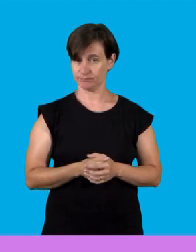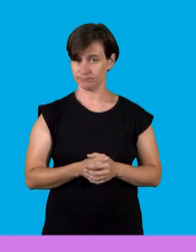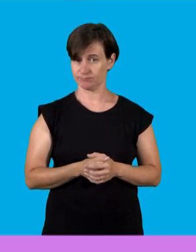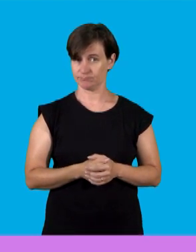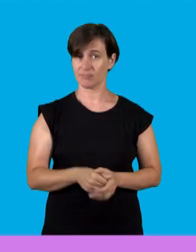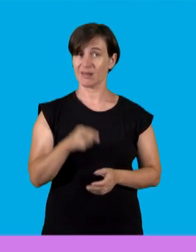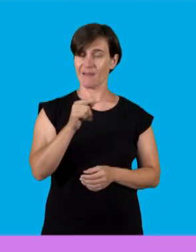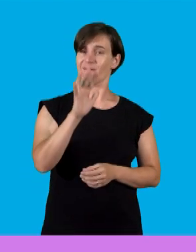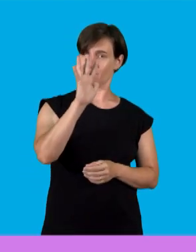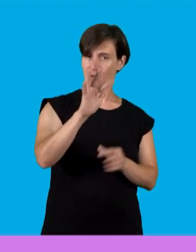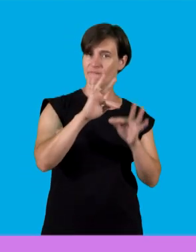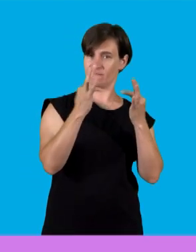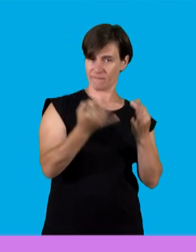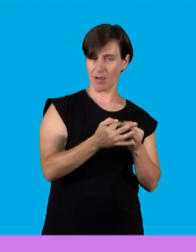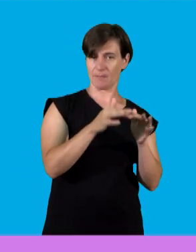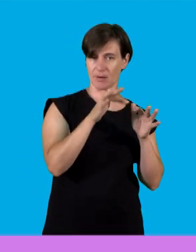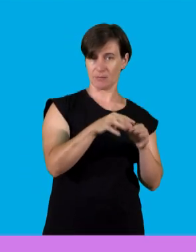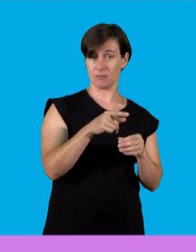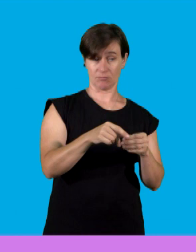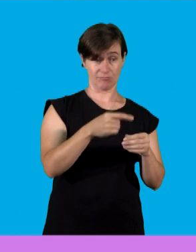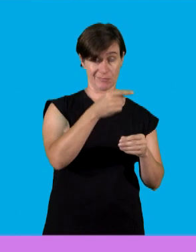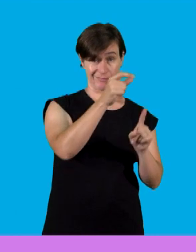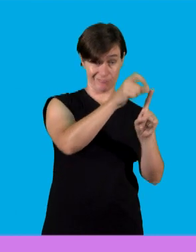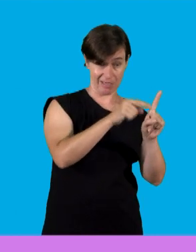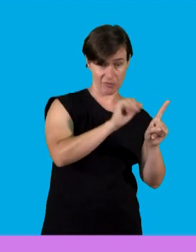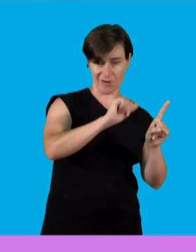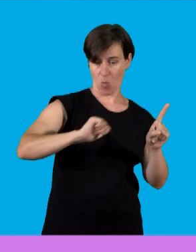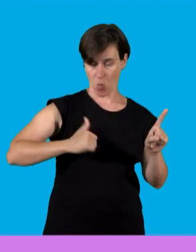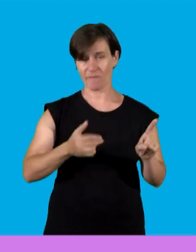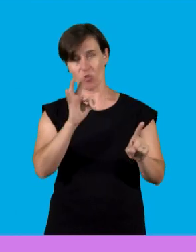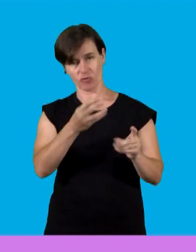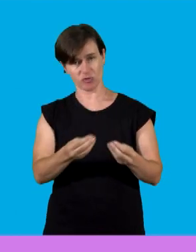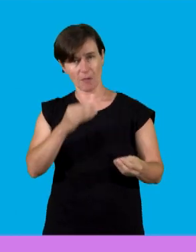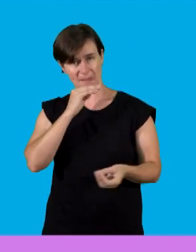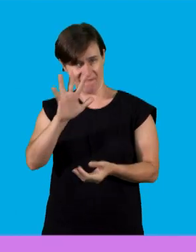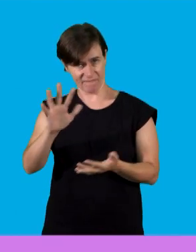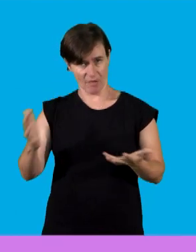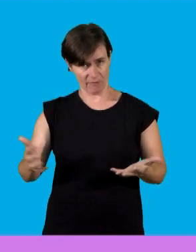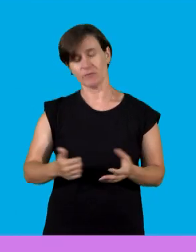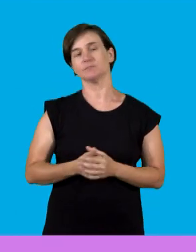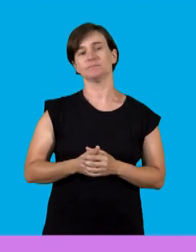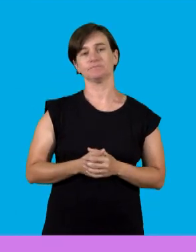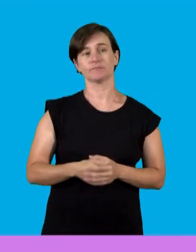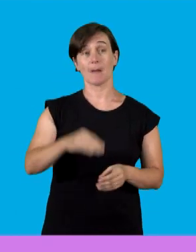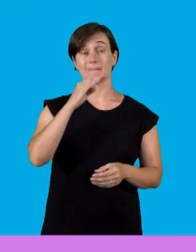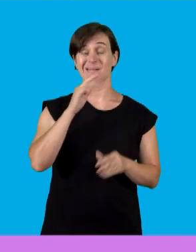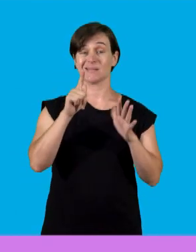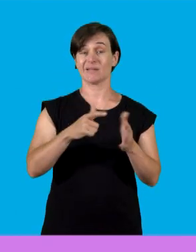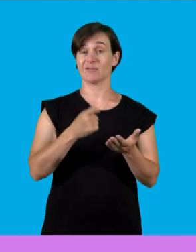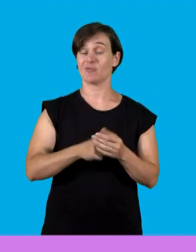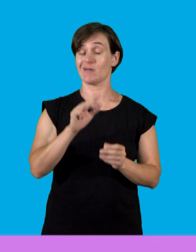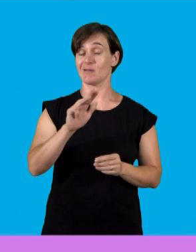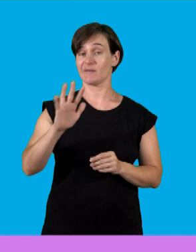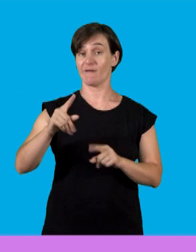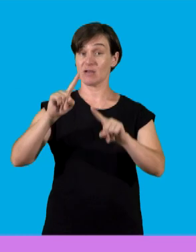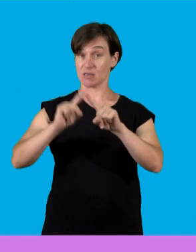are 5 of the members, right? Is Gary, his wife, and 3 children. So therefore, I'll say it will be